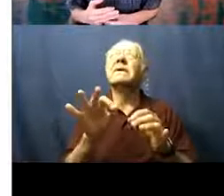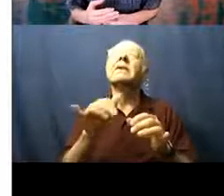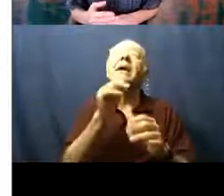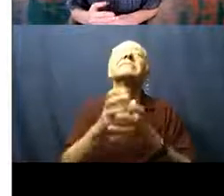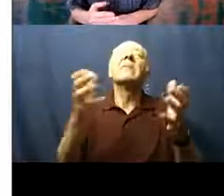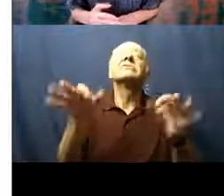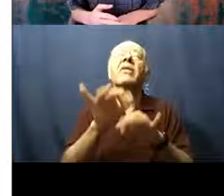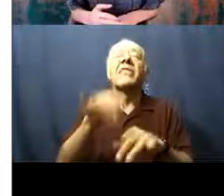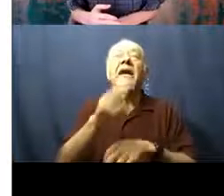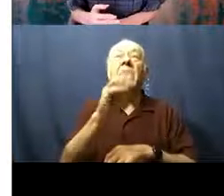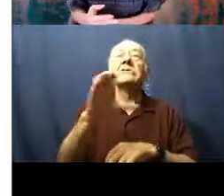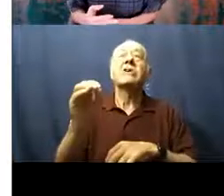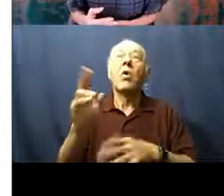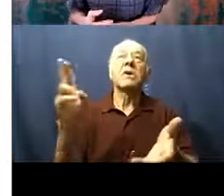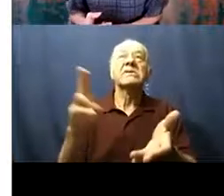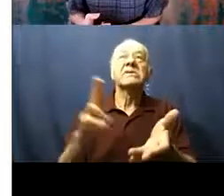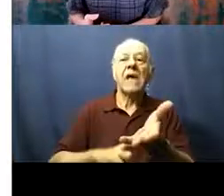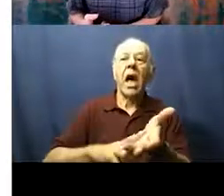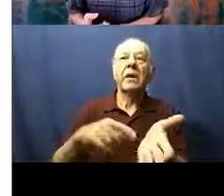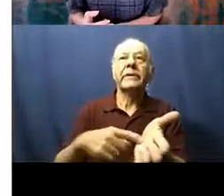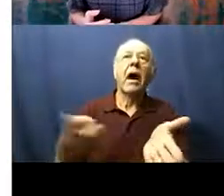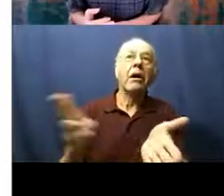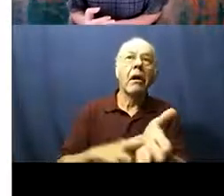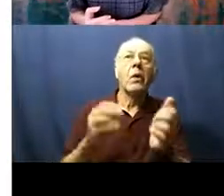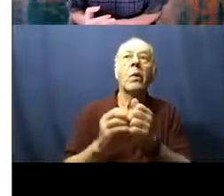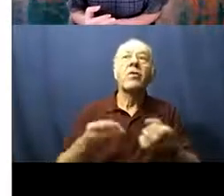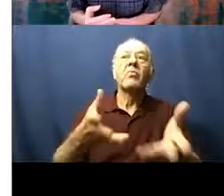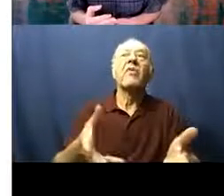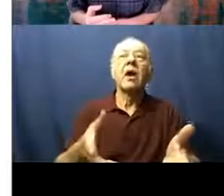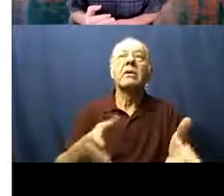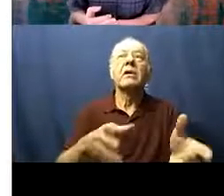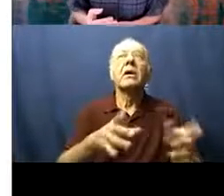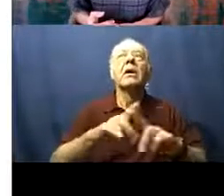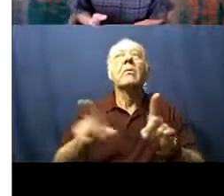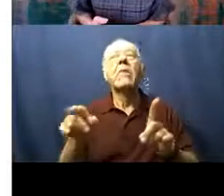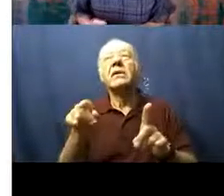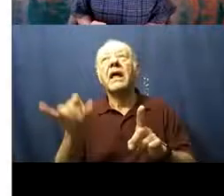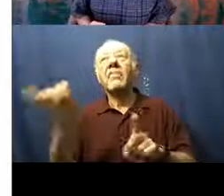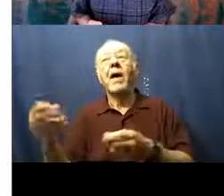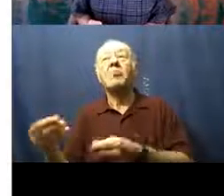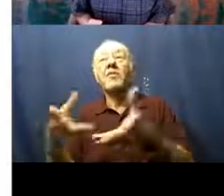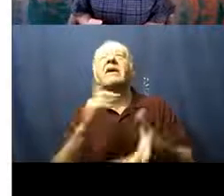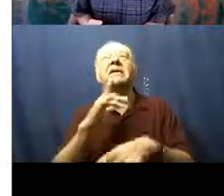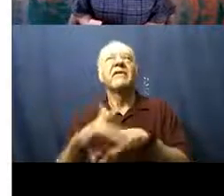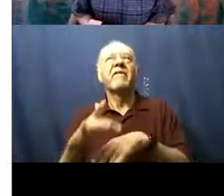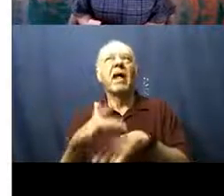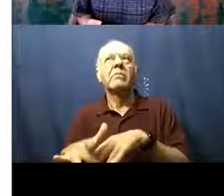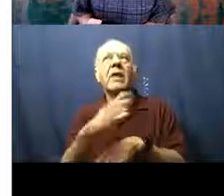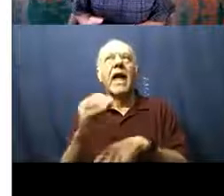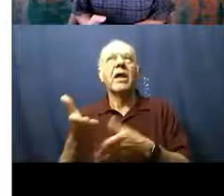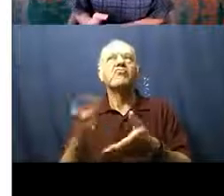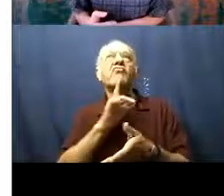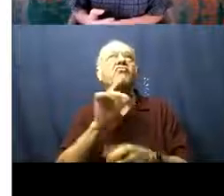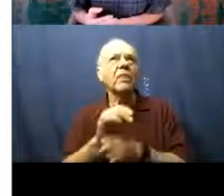care organization has signed a contract with a provider as it is that that provider is available and serving their